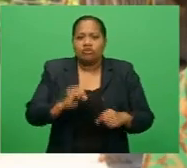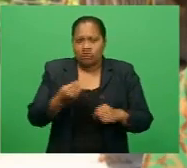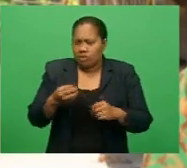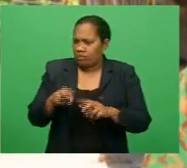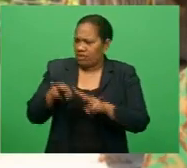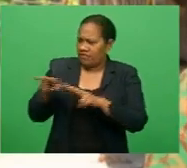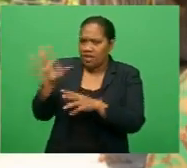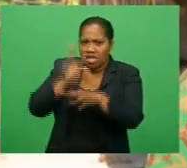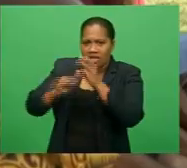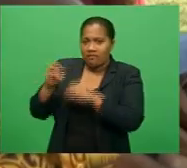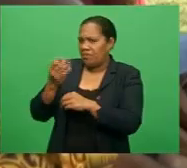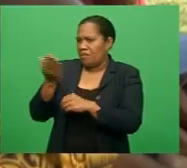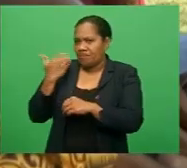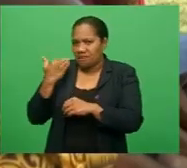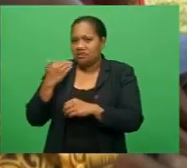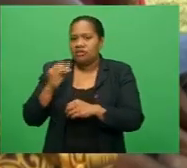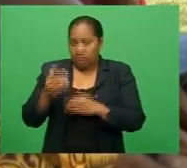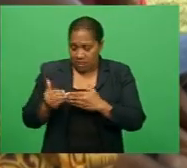years.